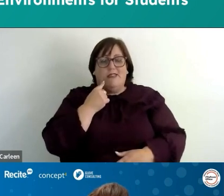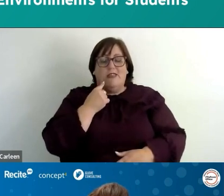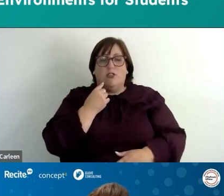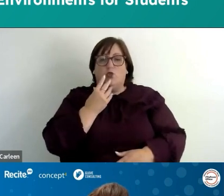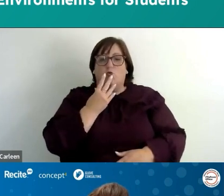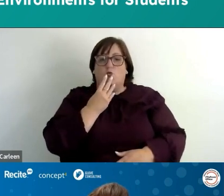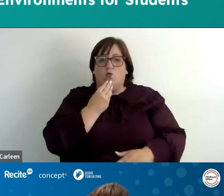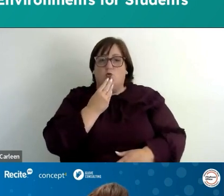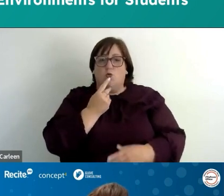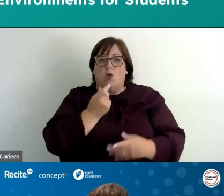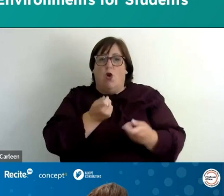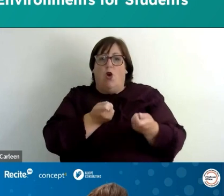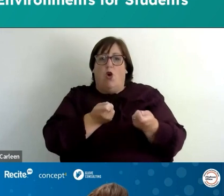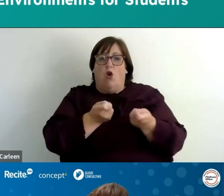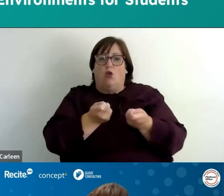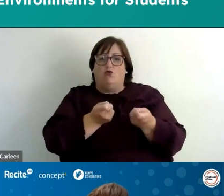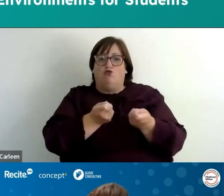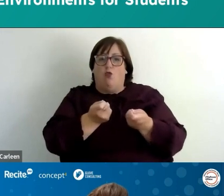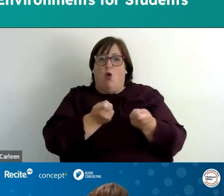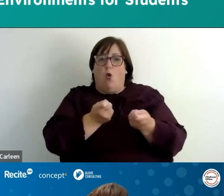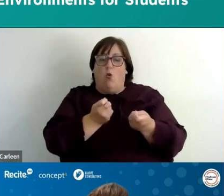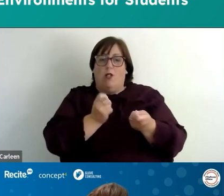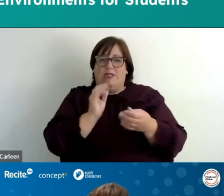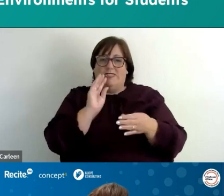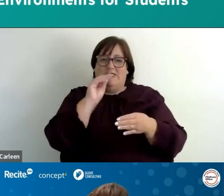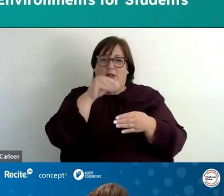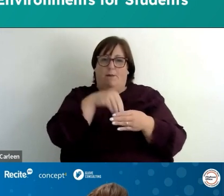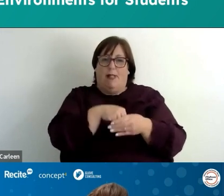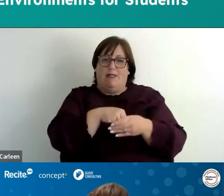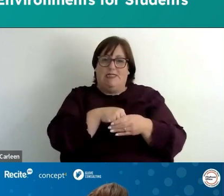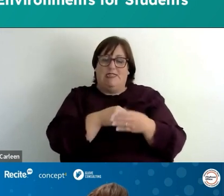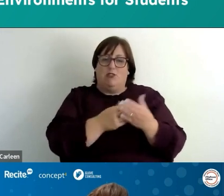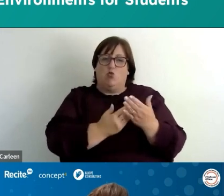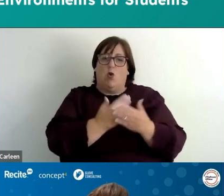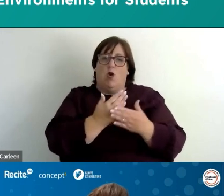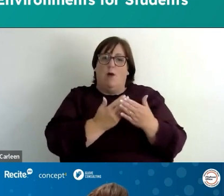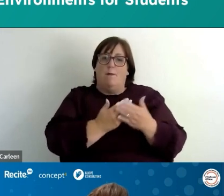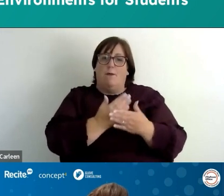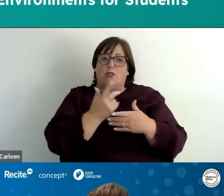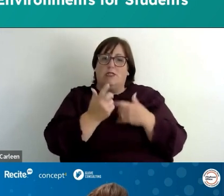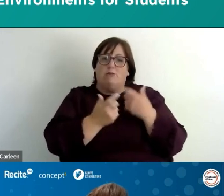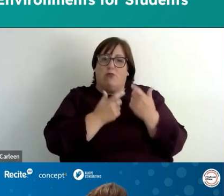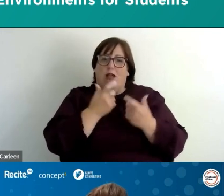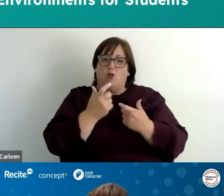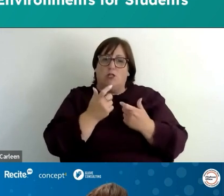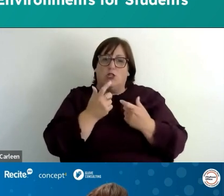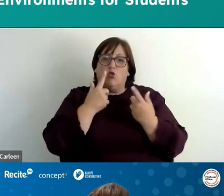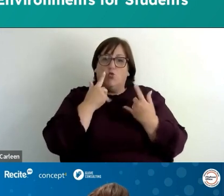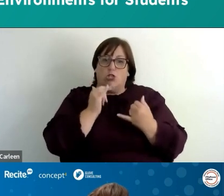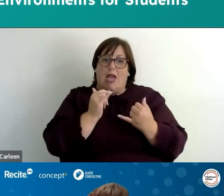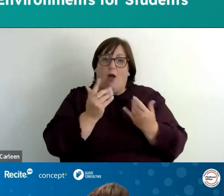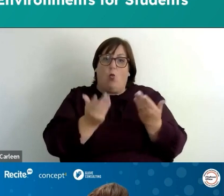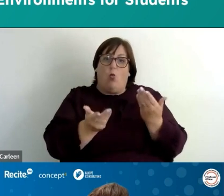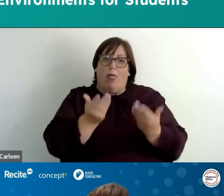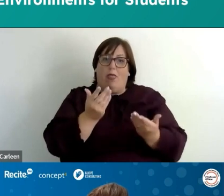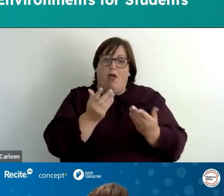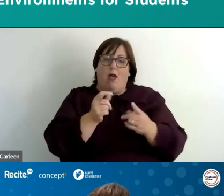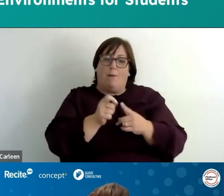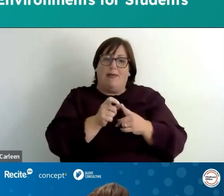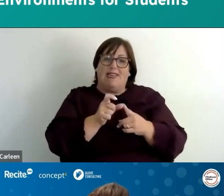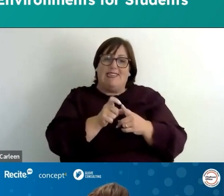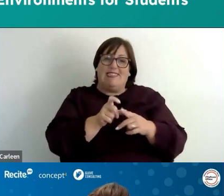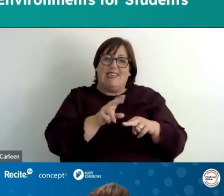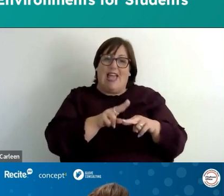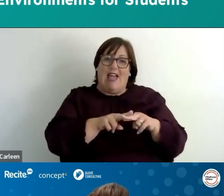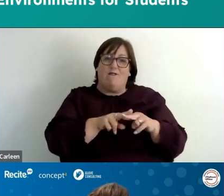controls that are built into modern browsers and so on to check whether those PDFs are accessible. So screen reading technology is built